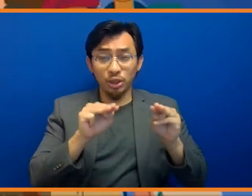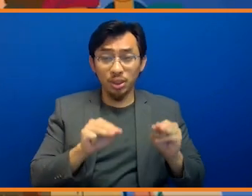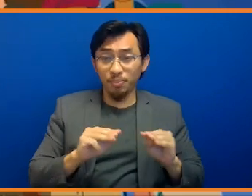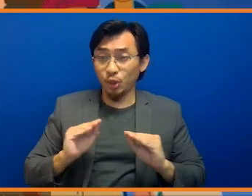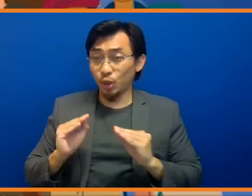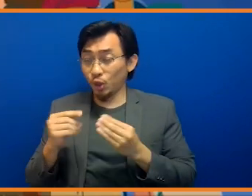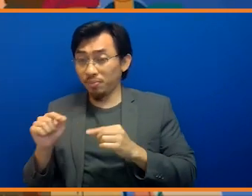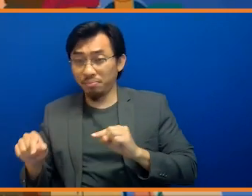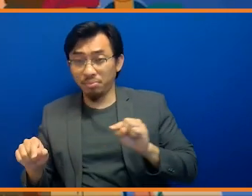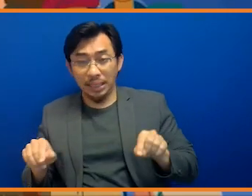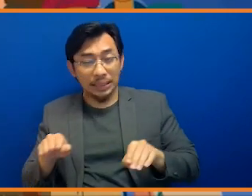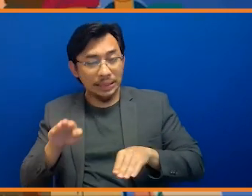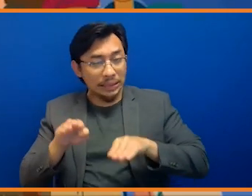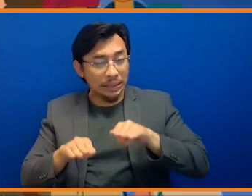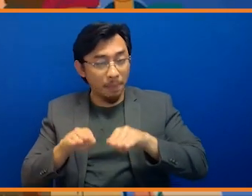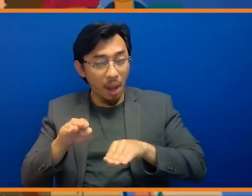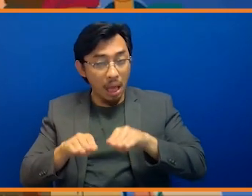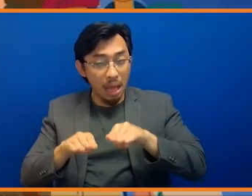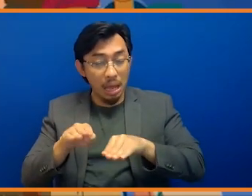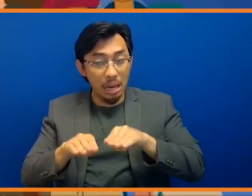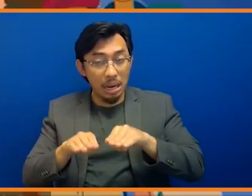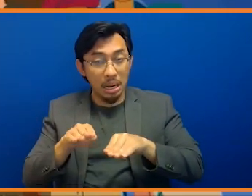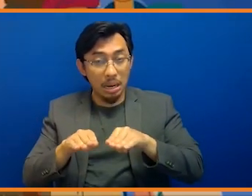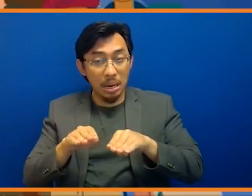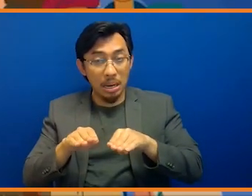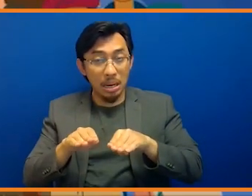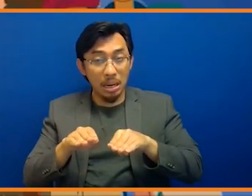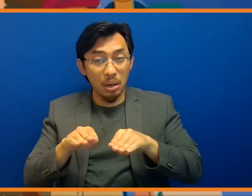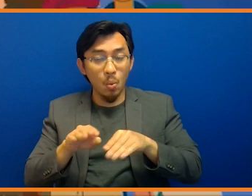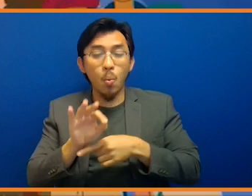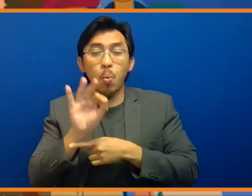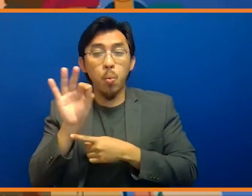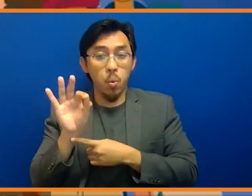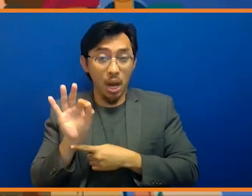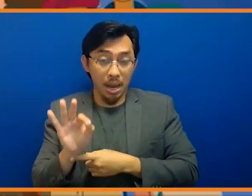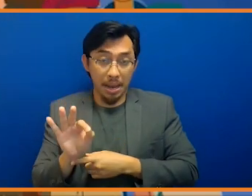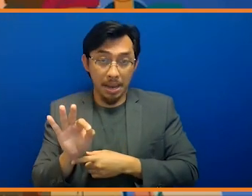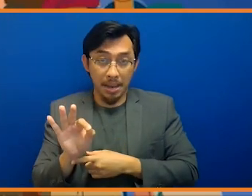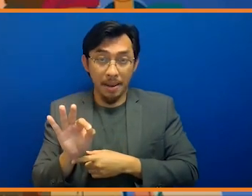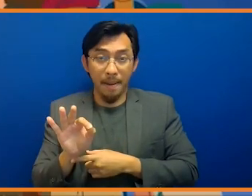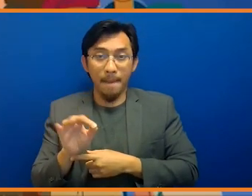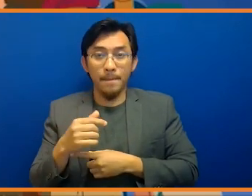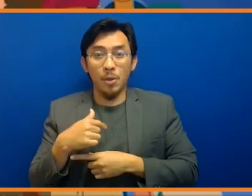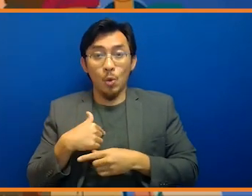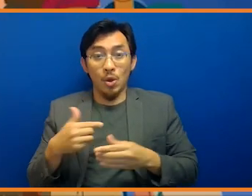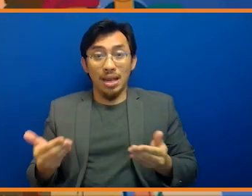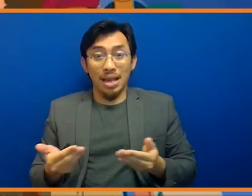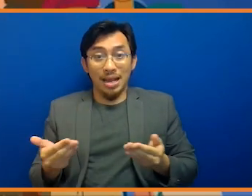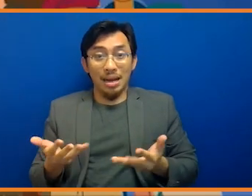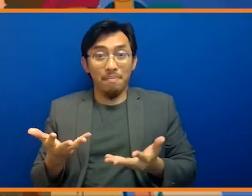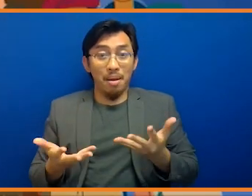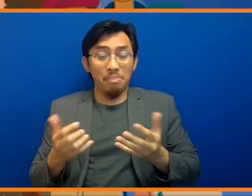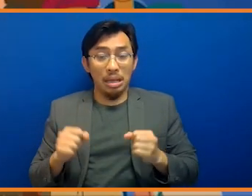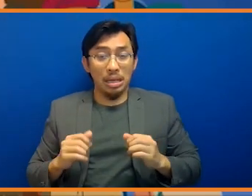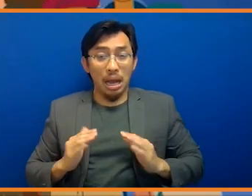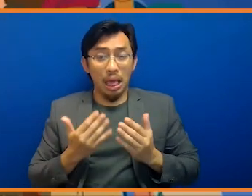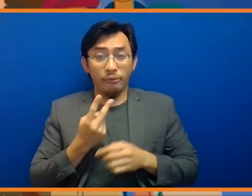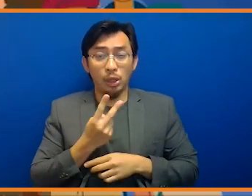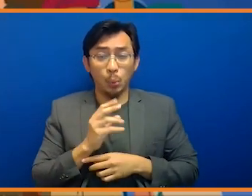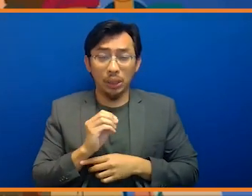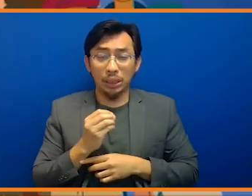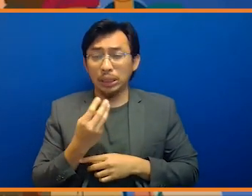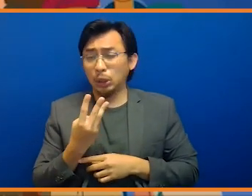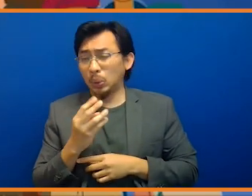youth is very similar things. Why? We are here, maybe we can